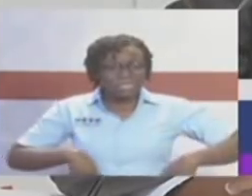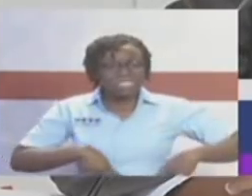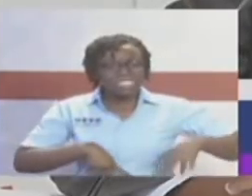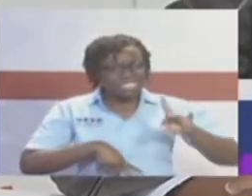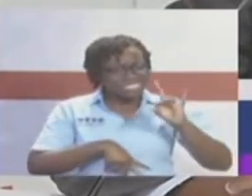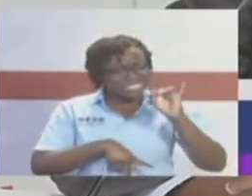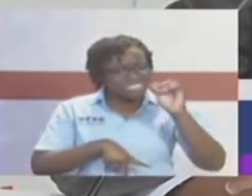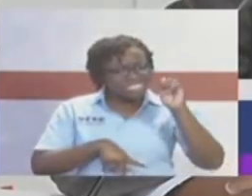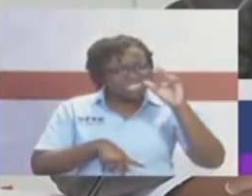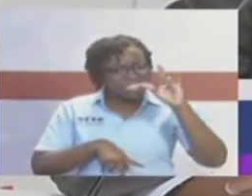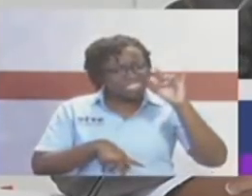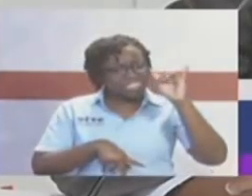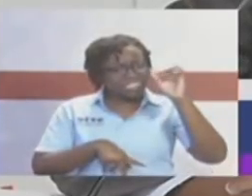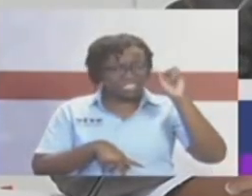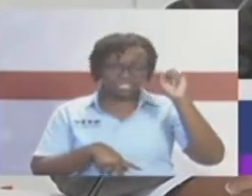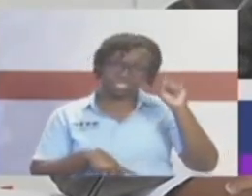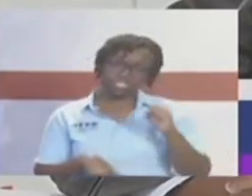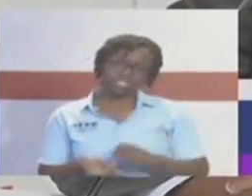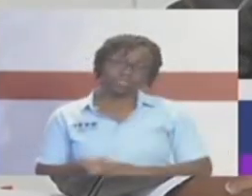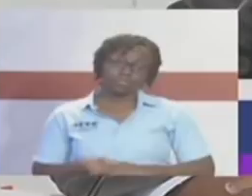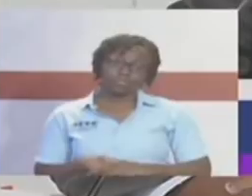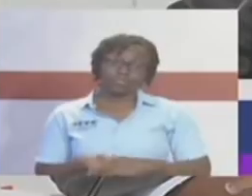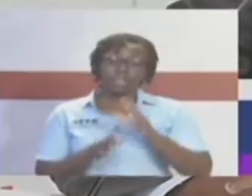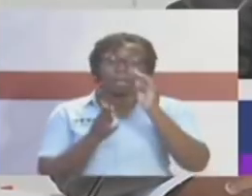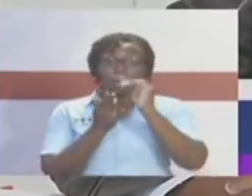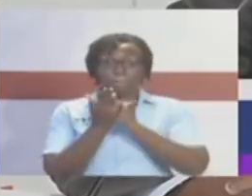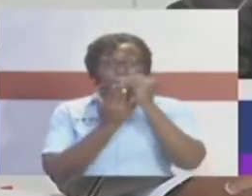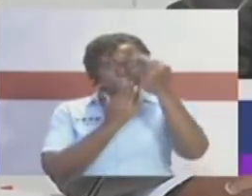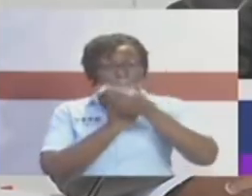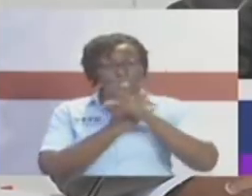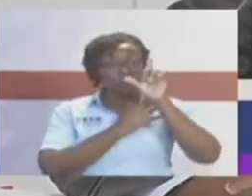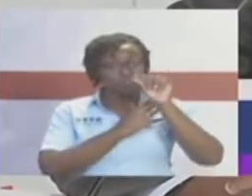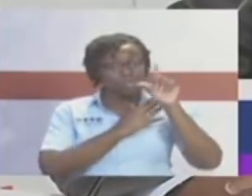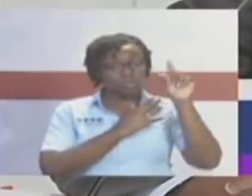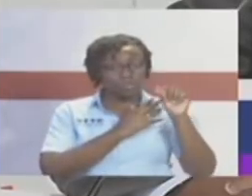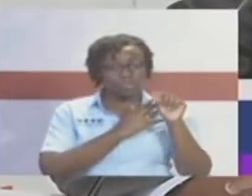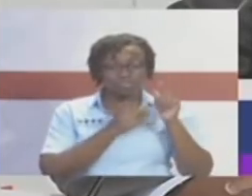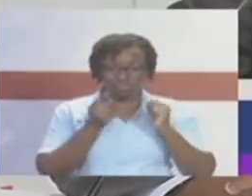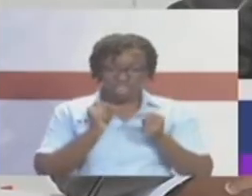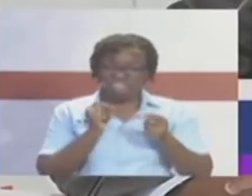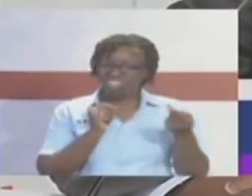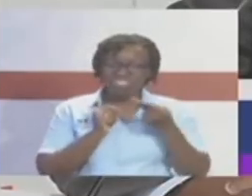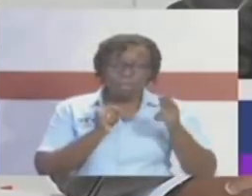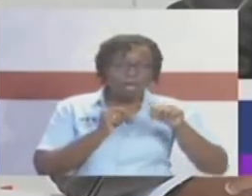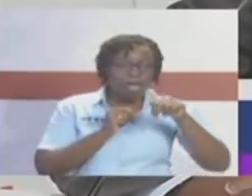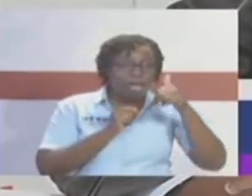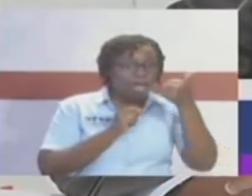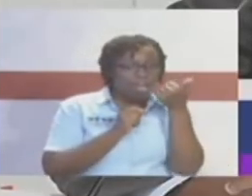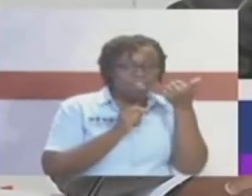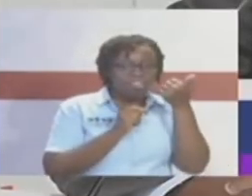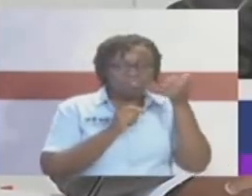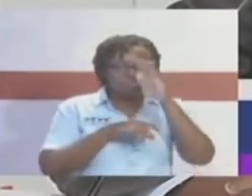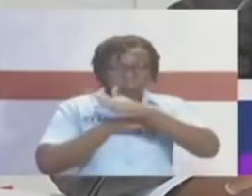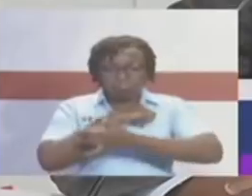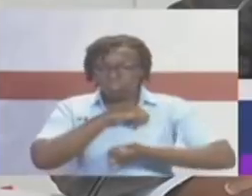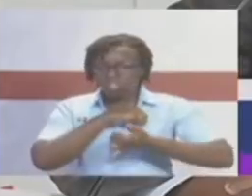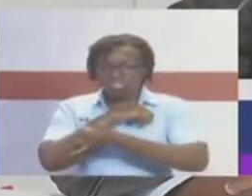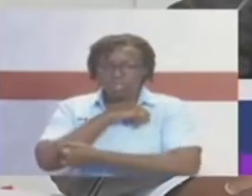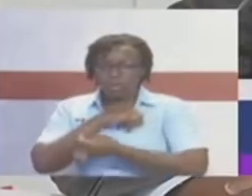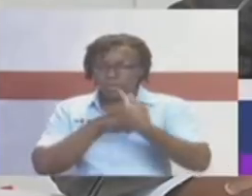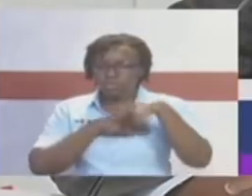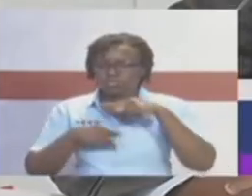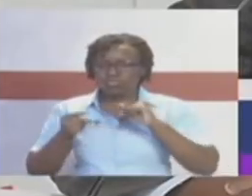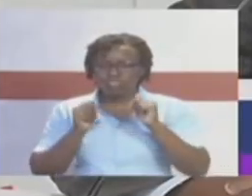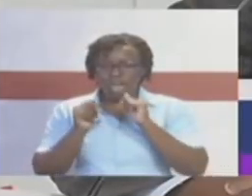2020, Trinidad, like the rest of the Western Hemisphere, were trying to put as many measures in place as we could to protect